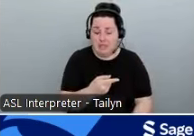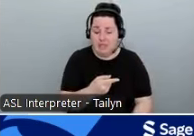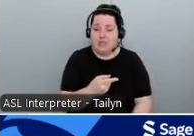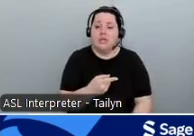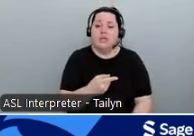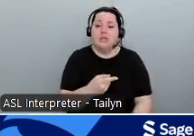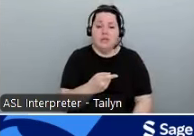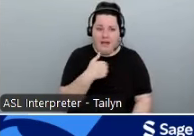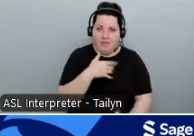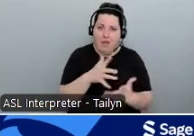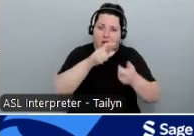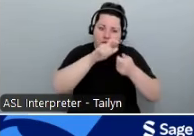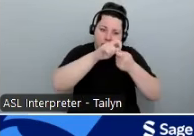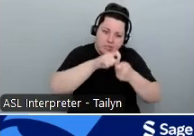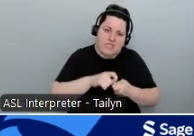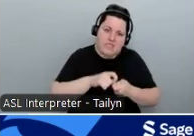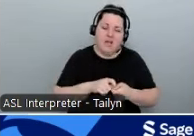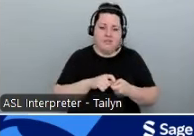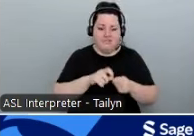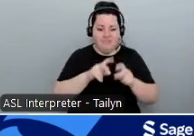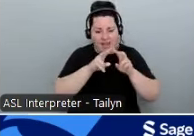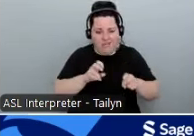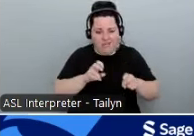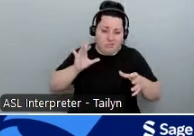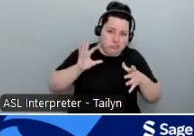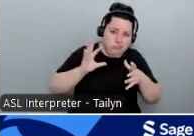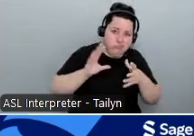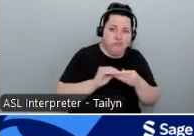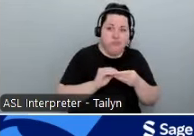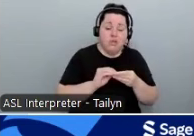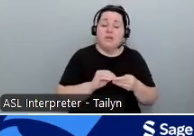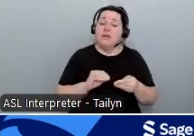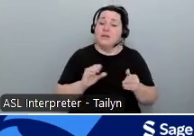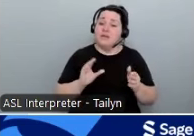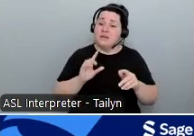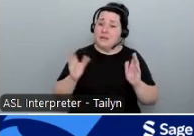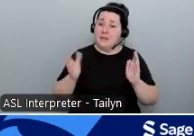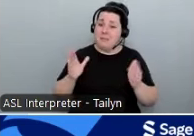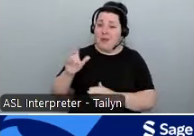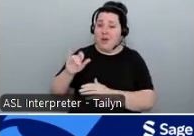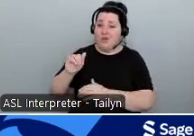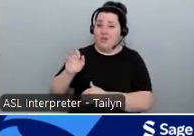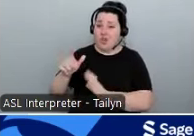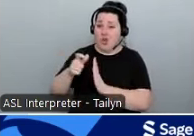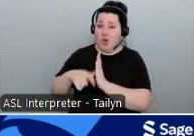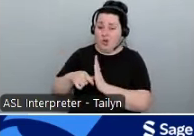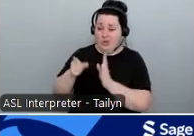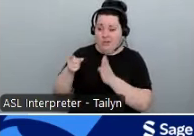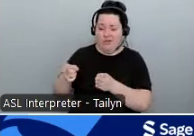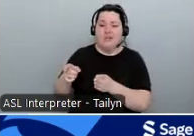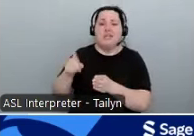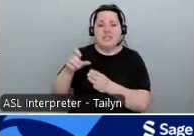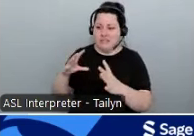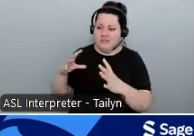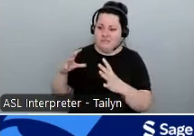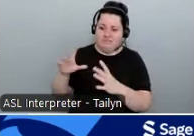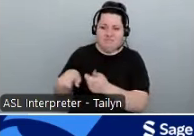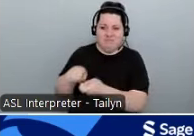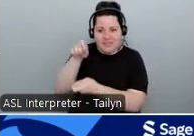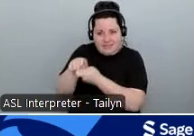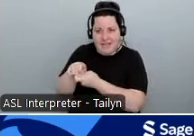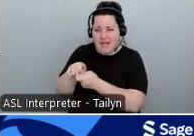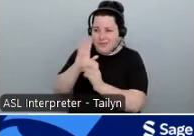and comprehensive analysis. In contrast, a journal article needs to be concise,